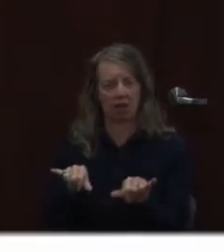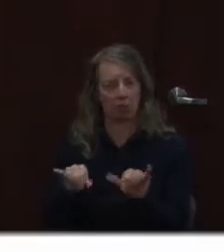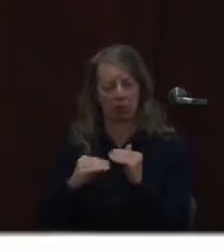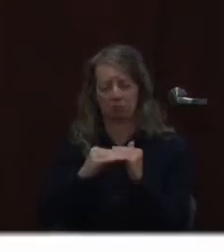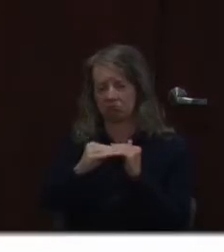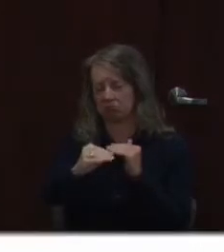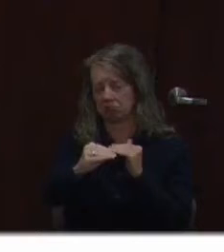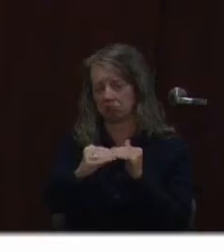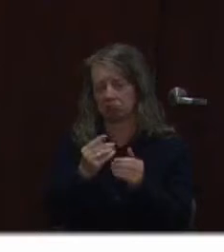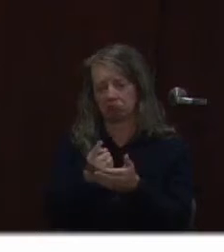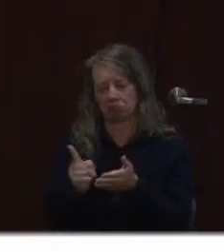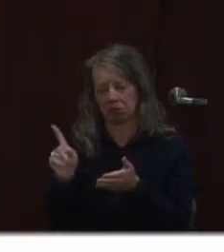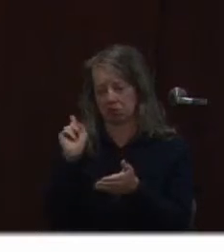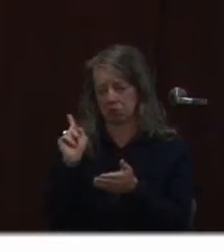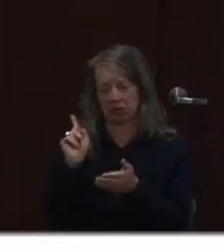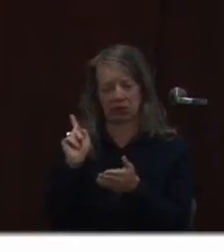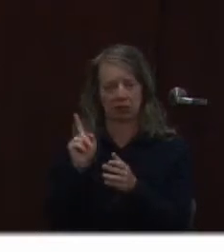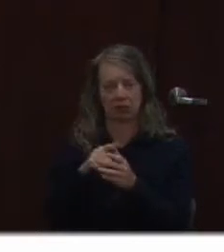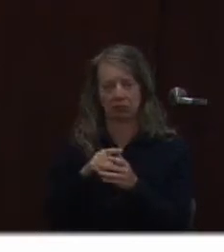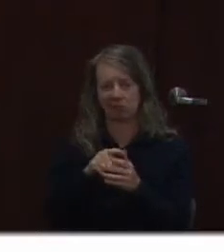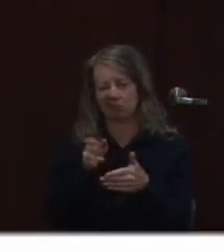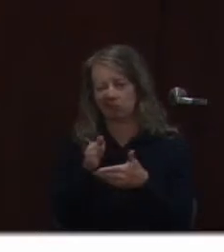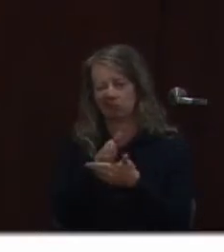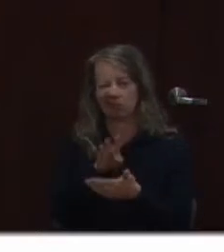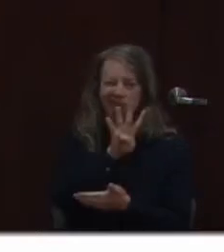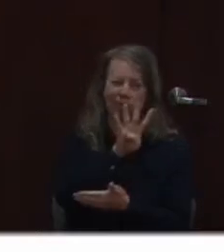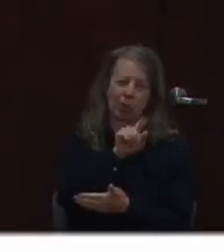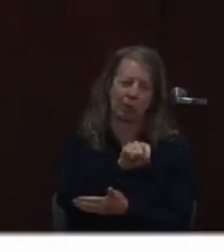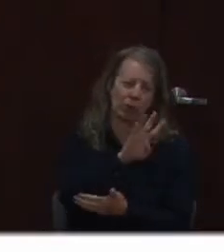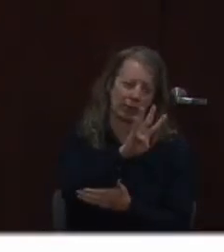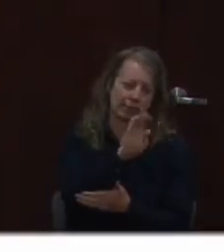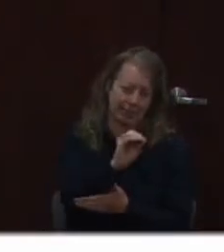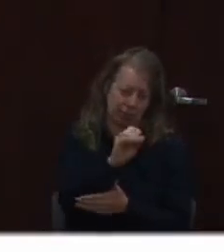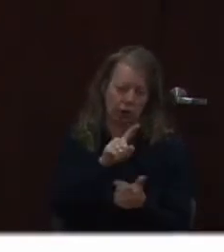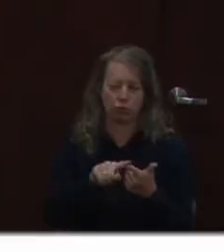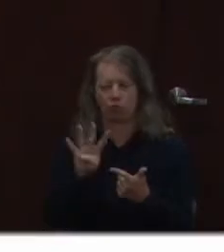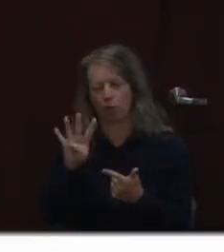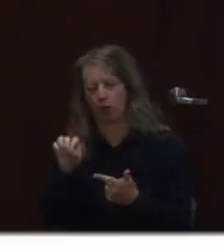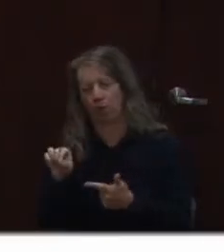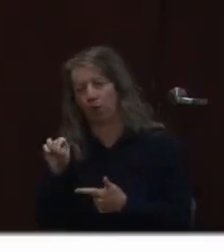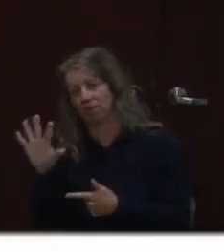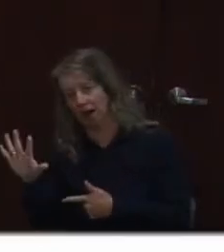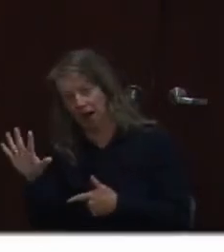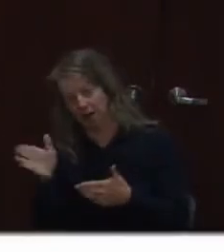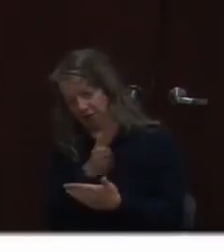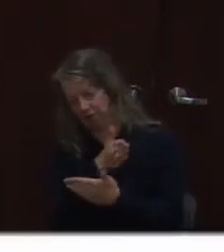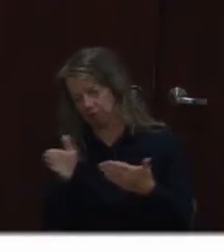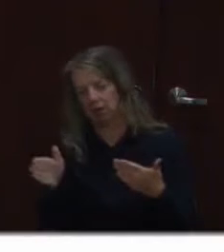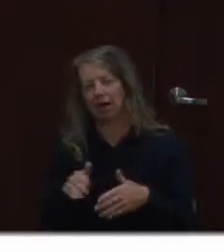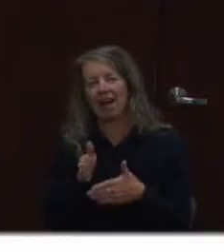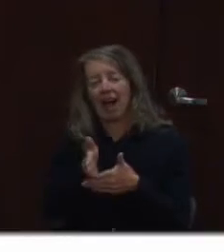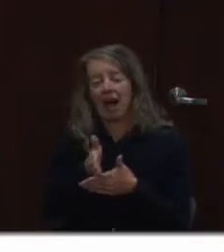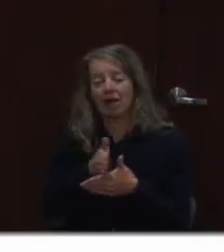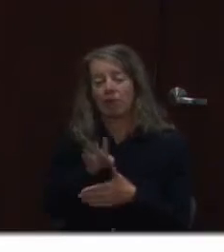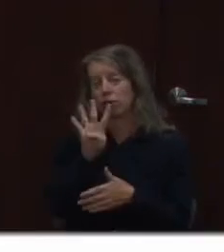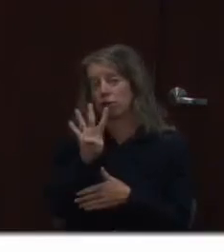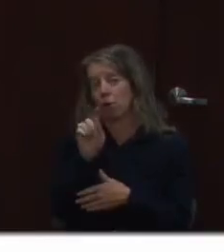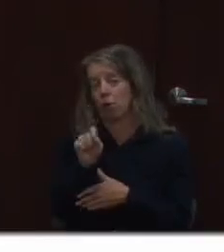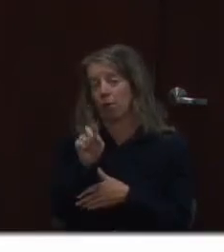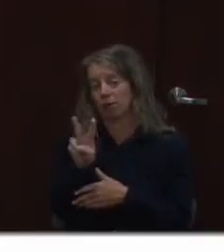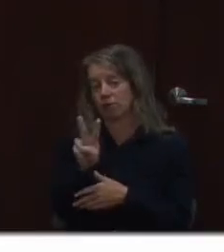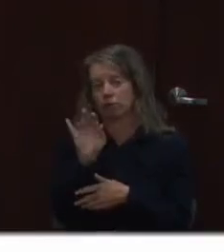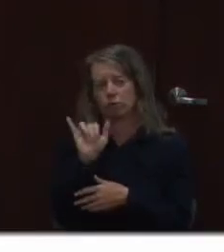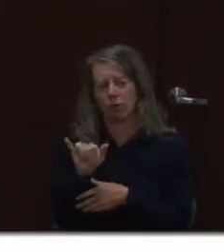over the last week, ranging from 4.0 to 4.5, the average being 4.2, and this has been stable